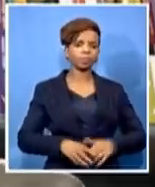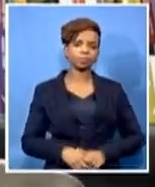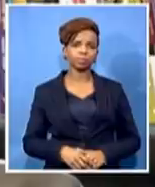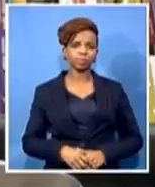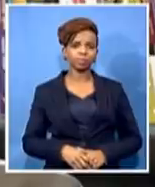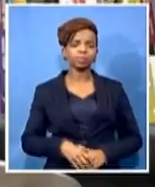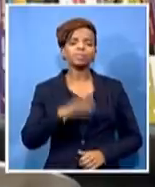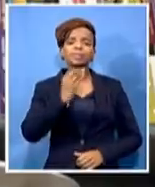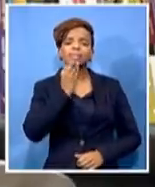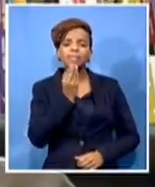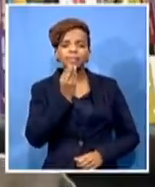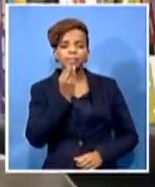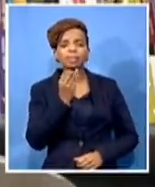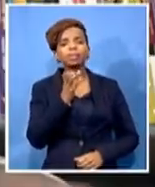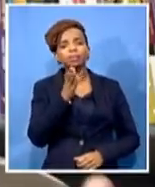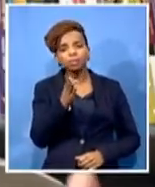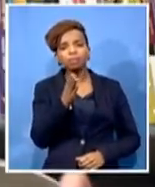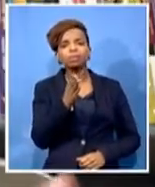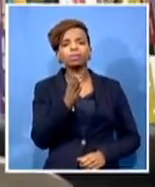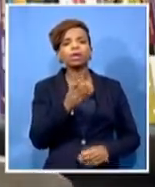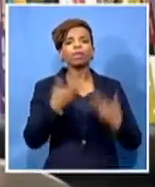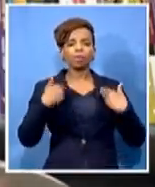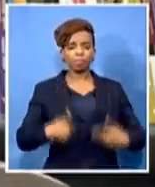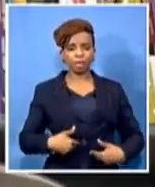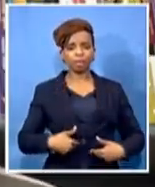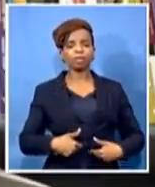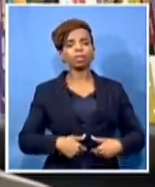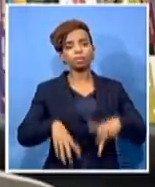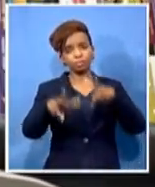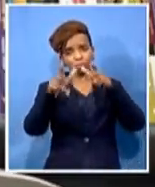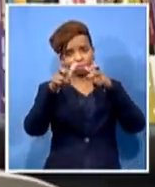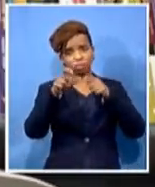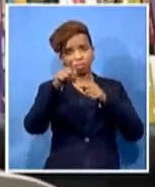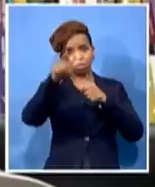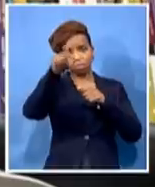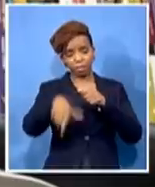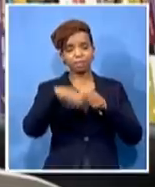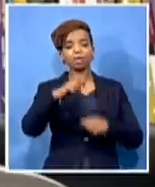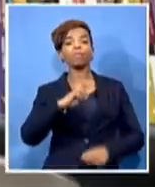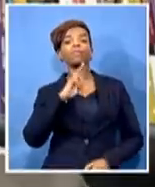a group of people that are very much vocal in the fight against corruption.